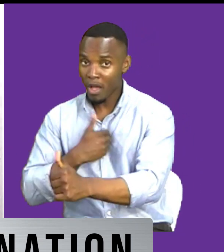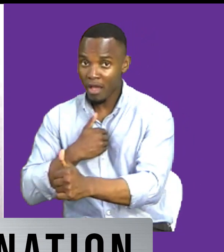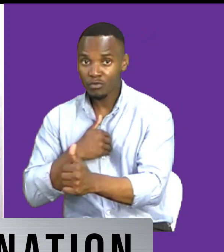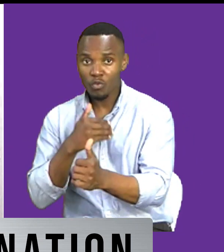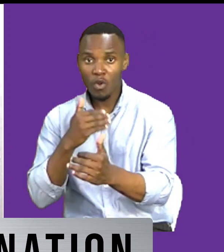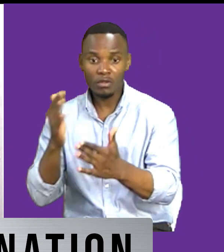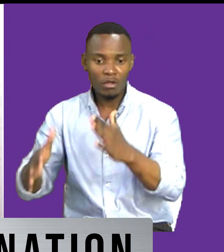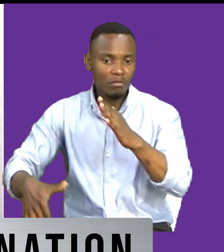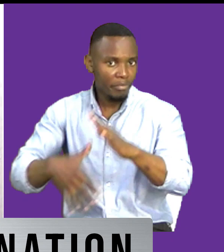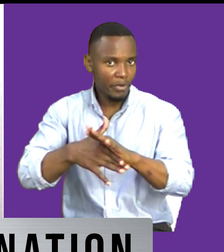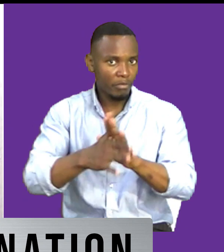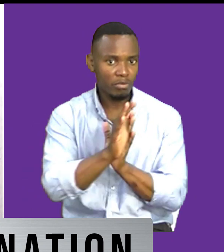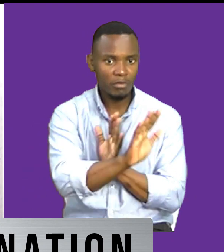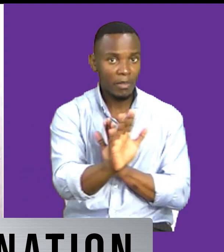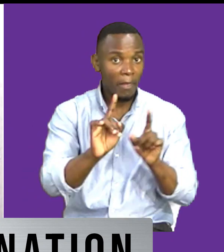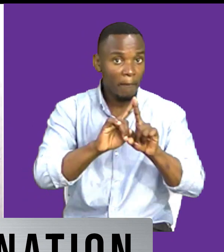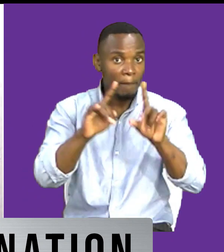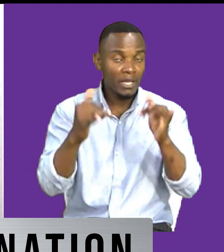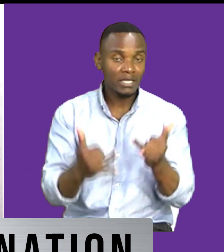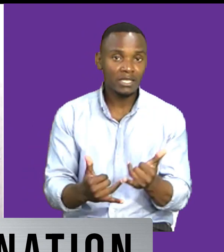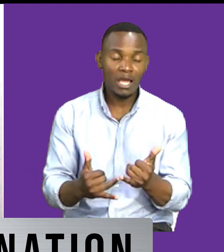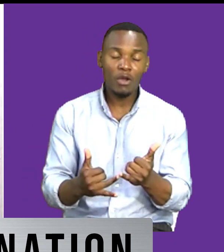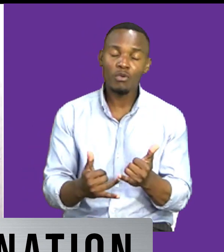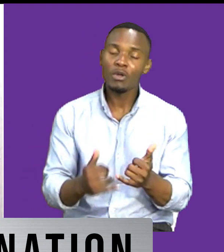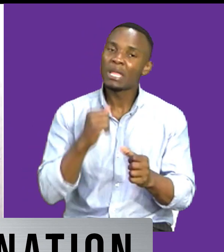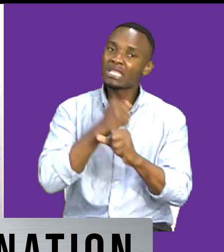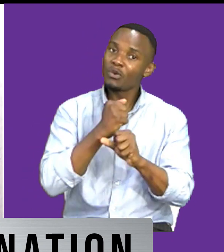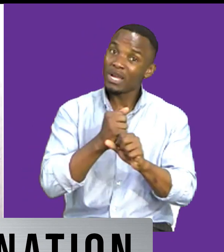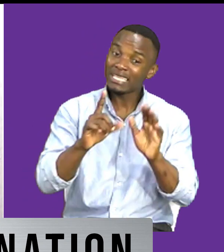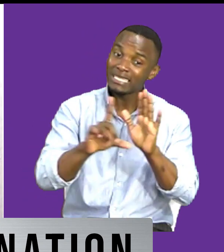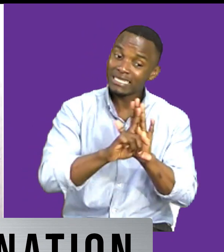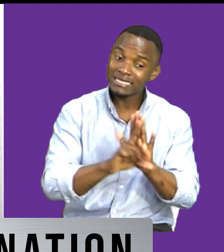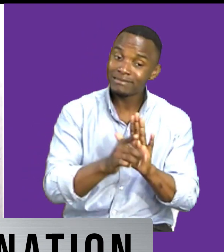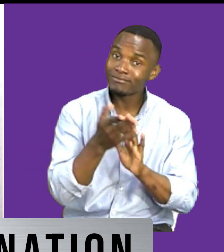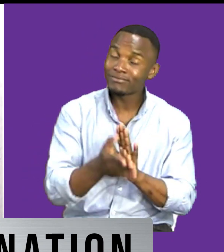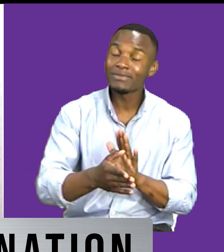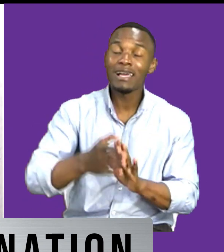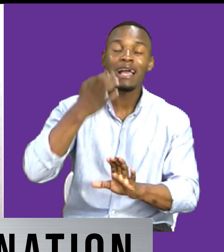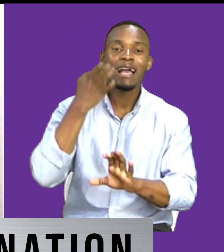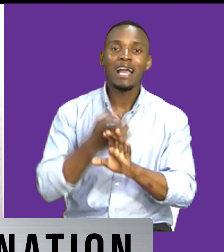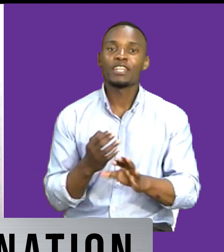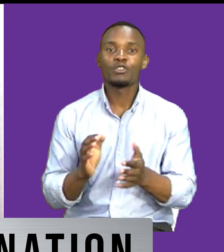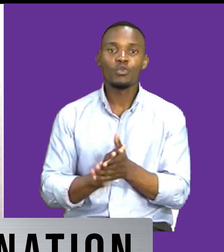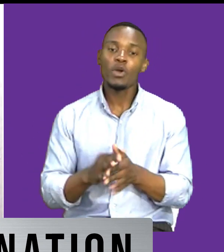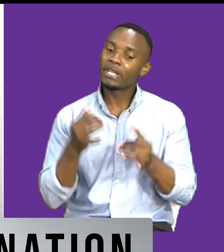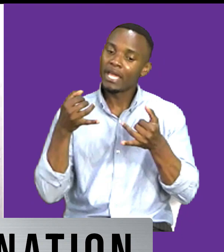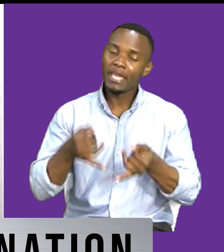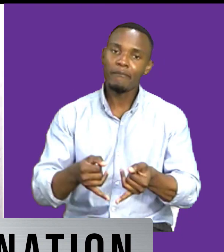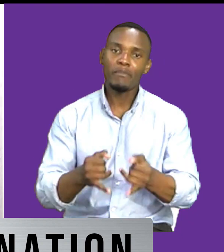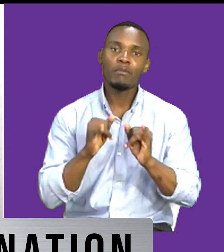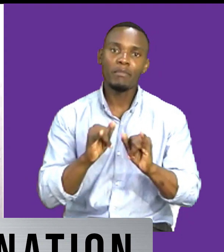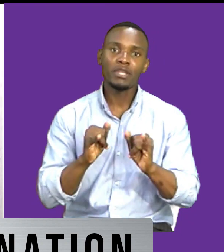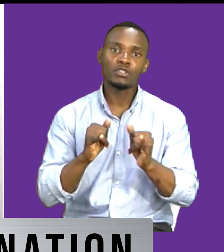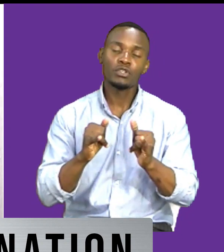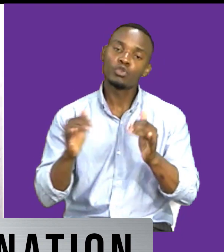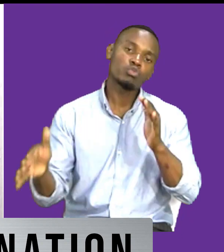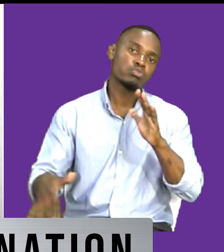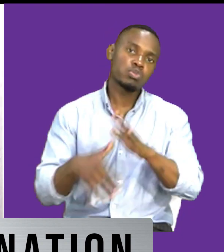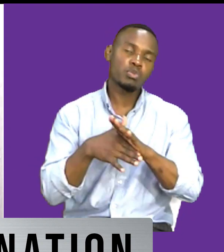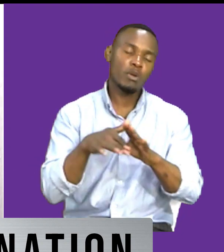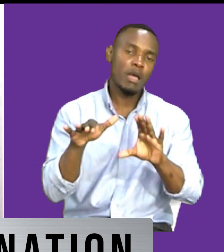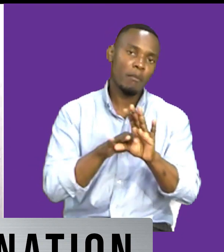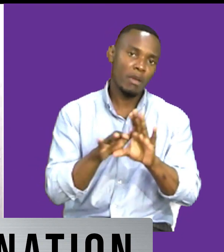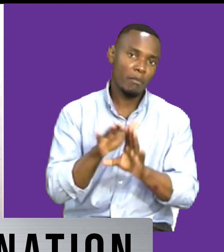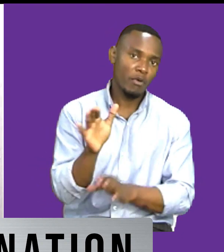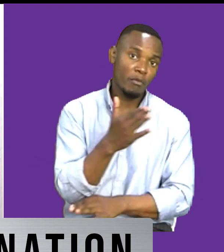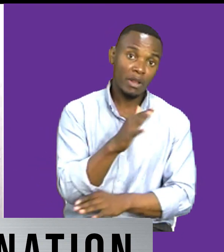operational legislation is so hard for you to implement that removal of MPs. If it was possible to